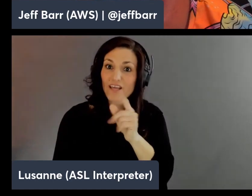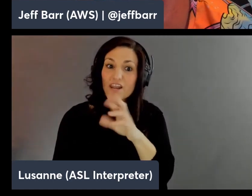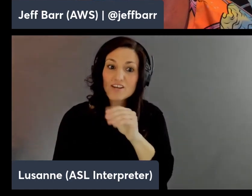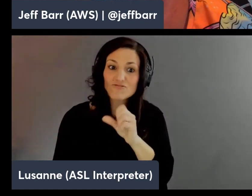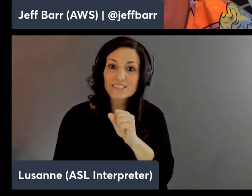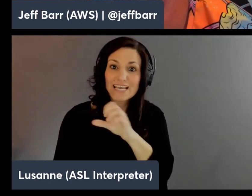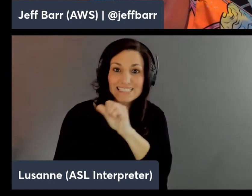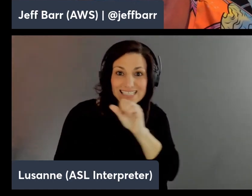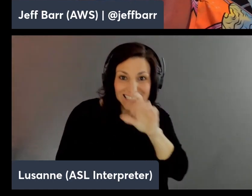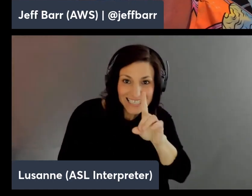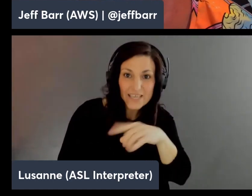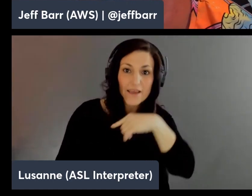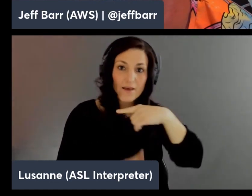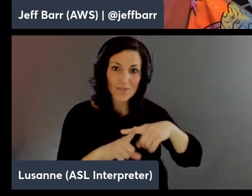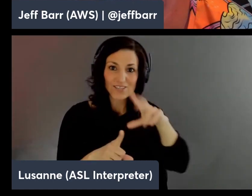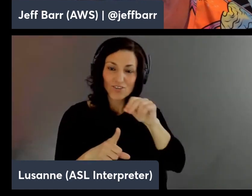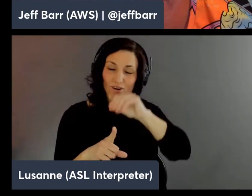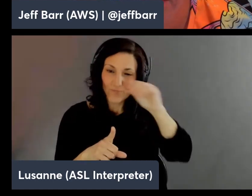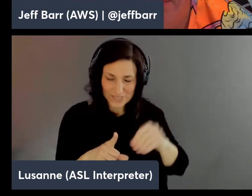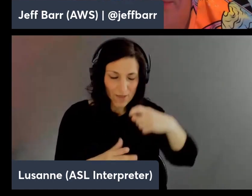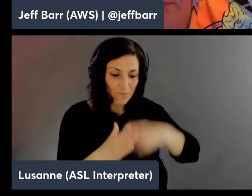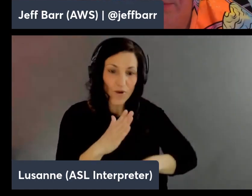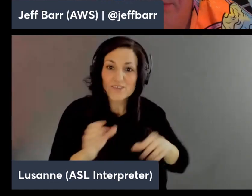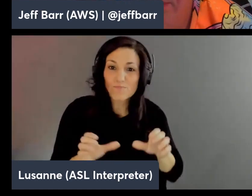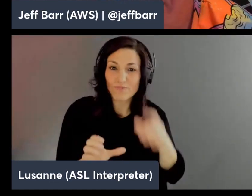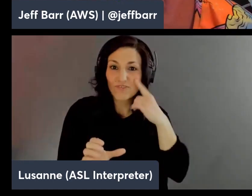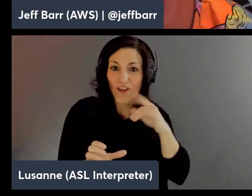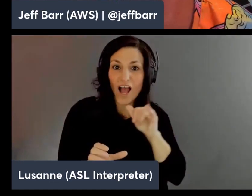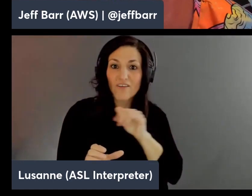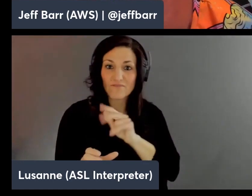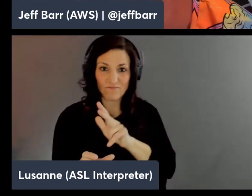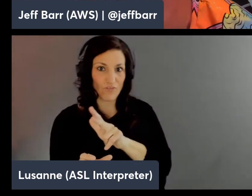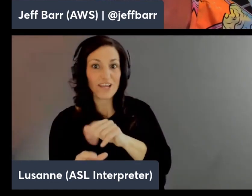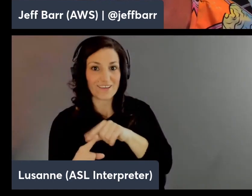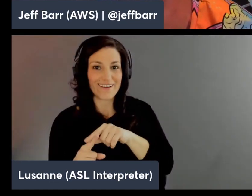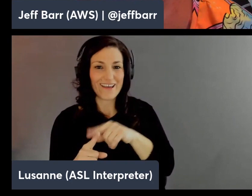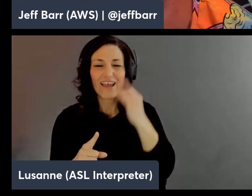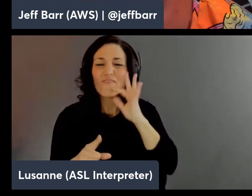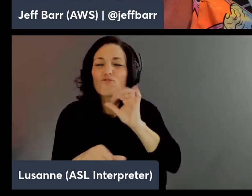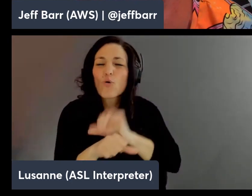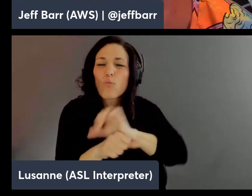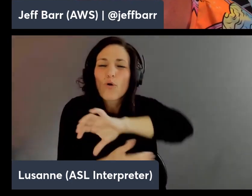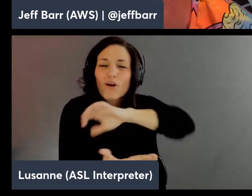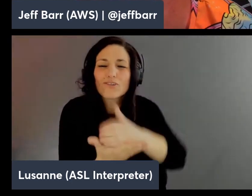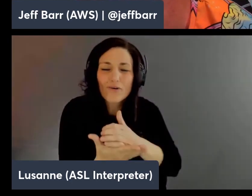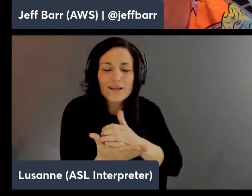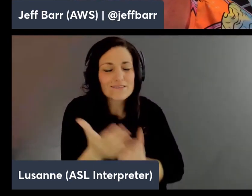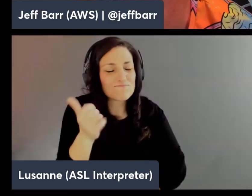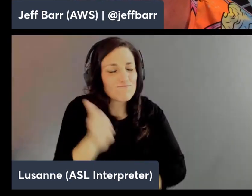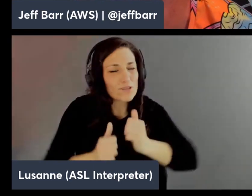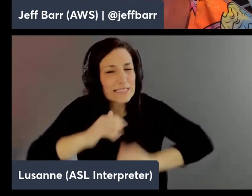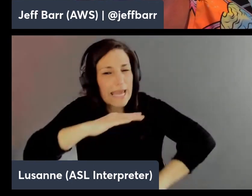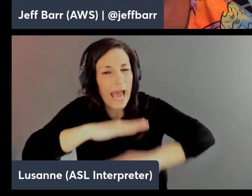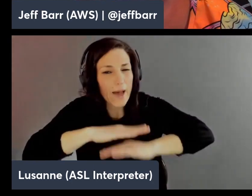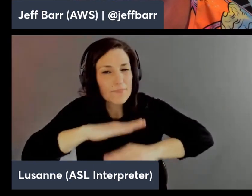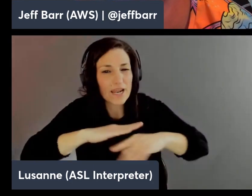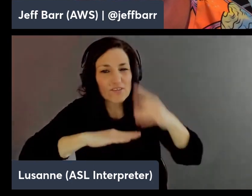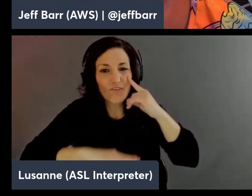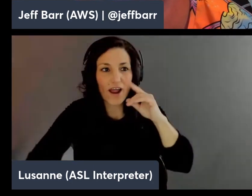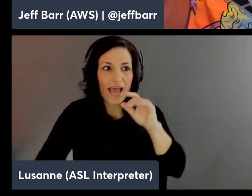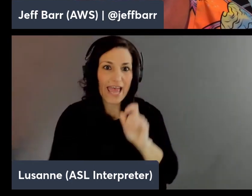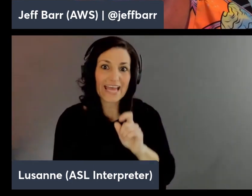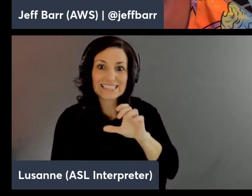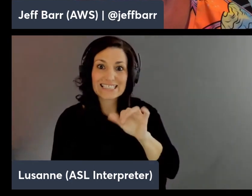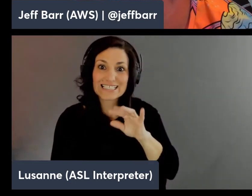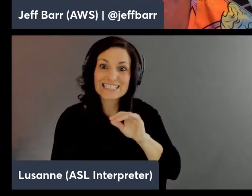and 30% price performance benefit compared to I3. So if you have a workload which is predominantly optimized for x86,